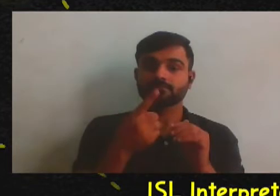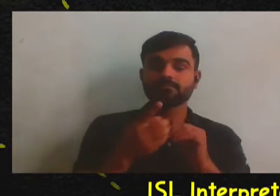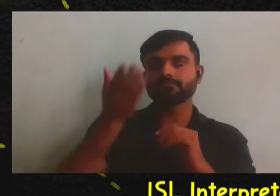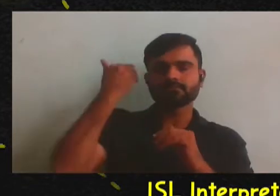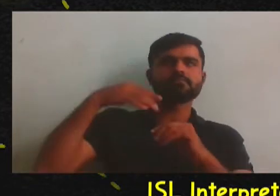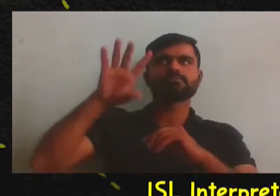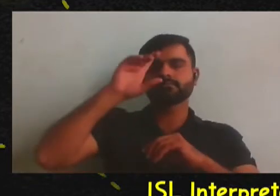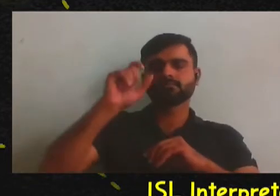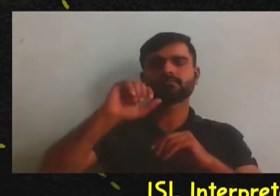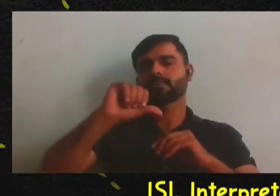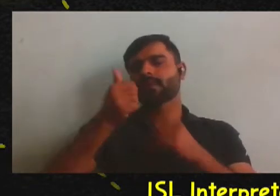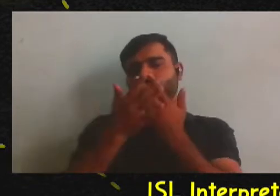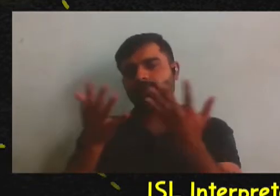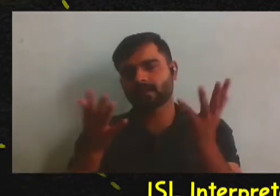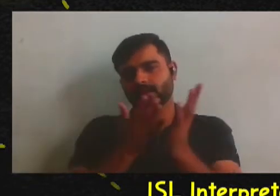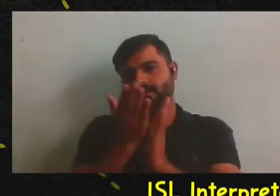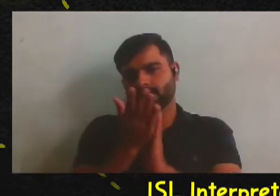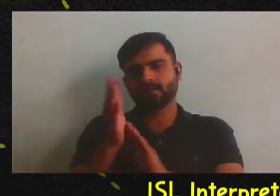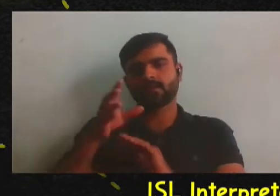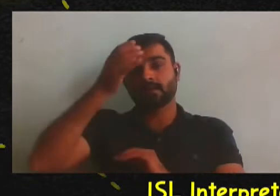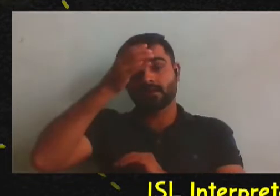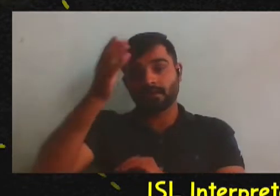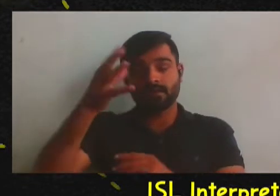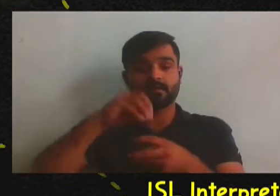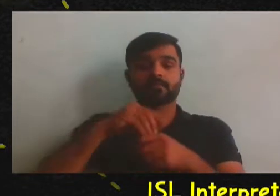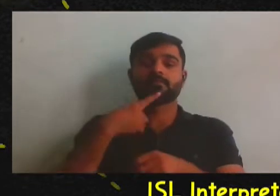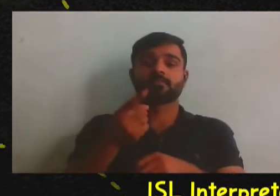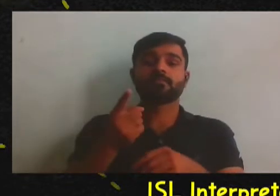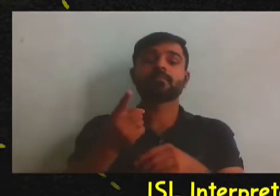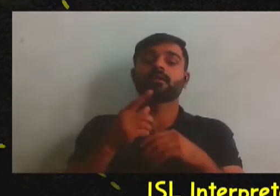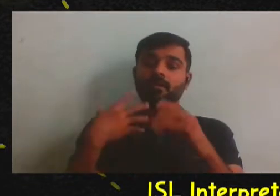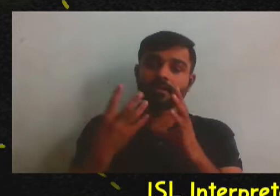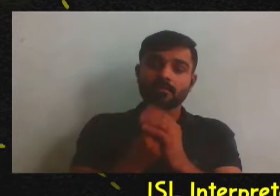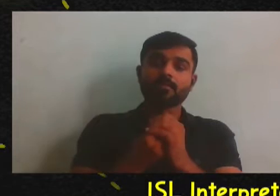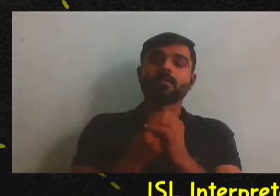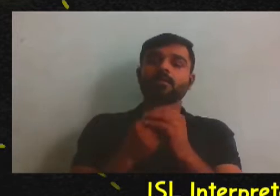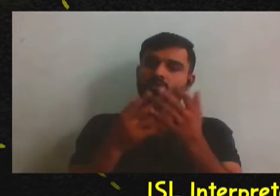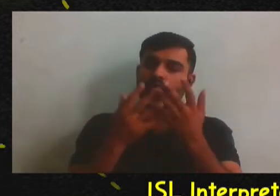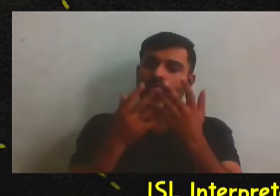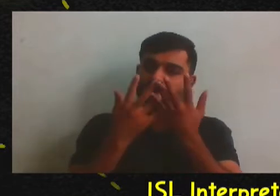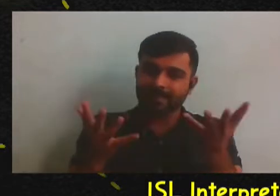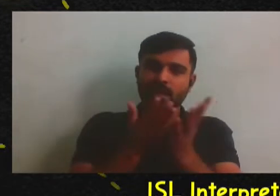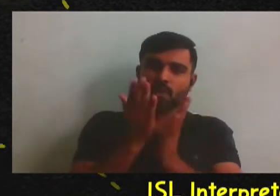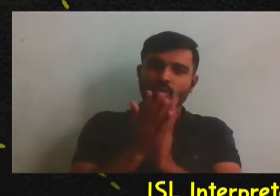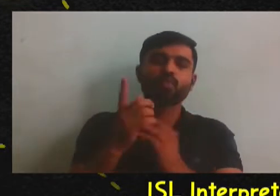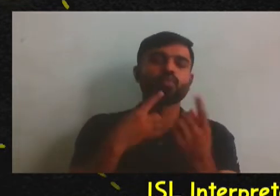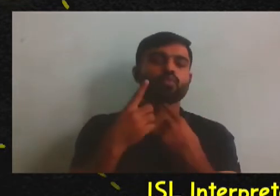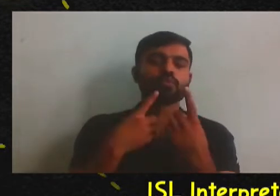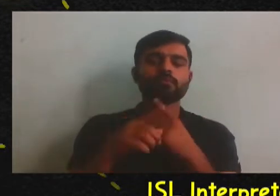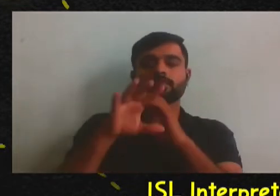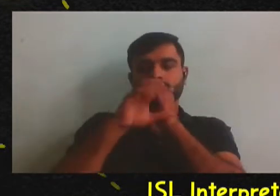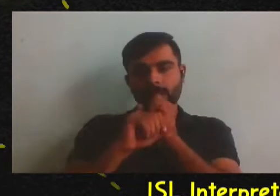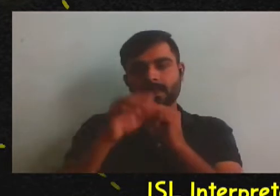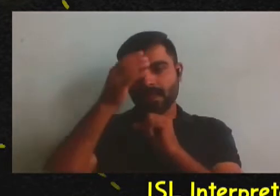I think the other thing, conceptually, or let's say in our kind of parlance, this thing of, the way we talk about privacy,